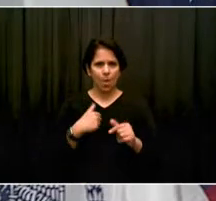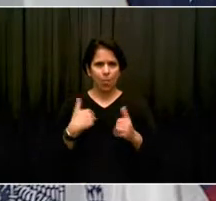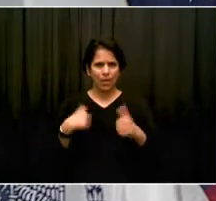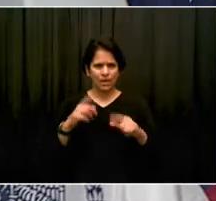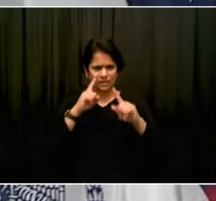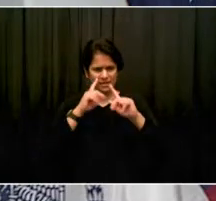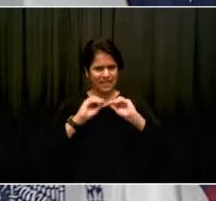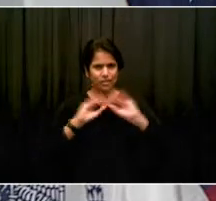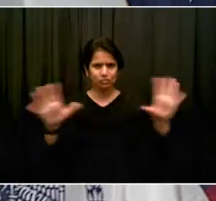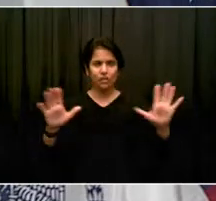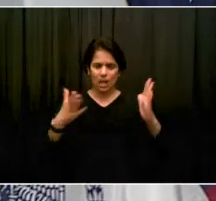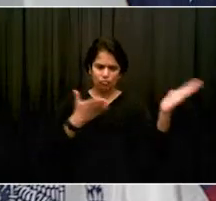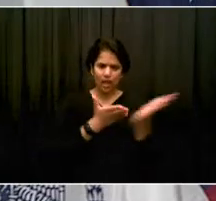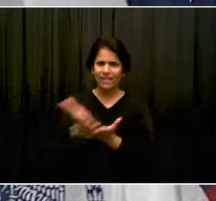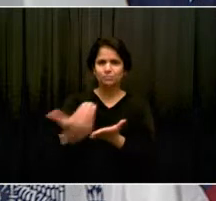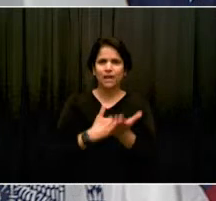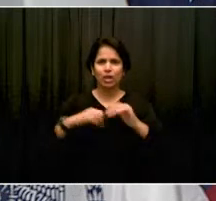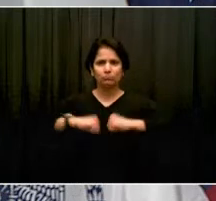for example.